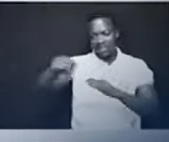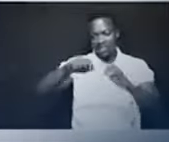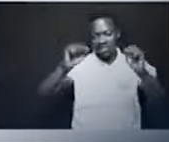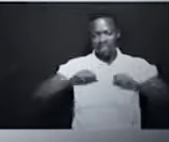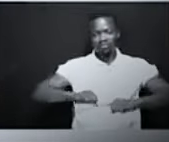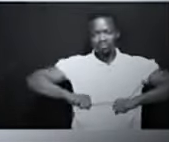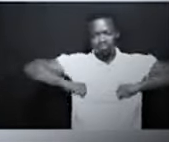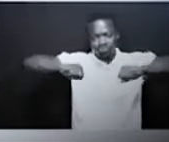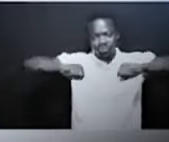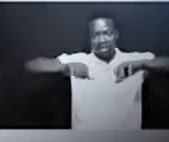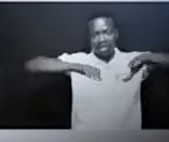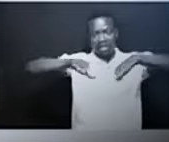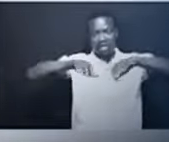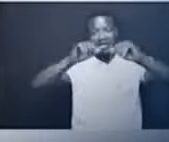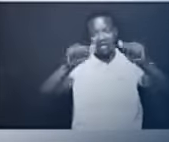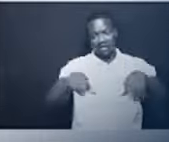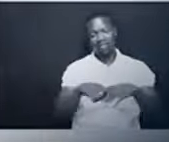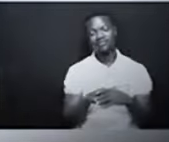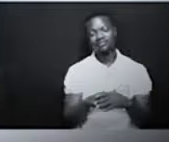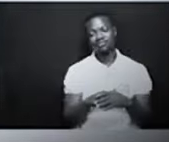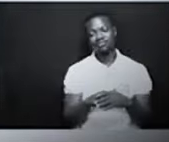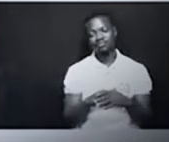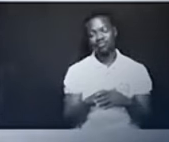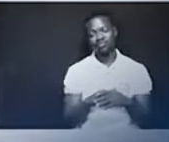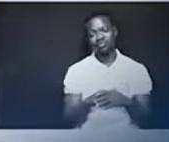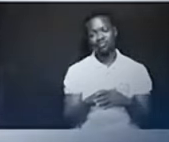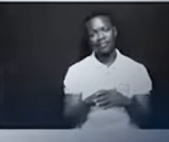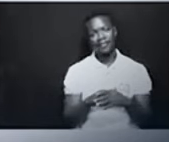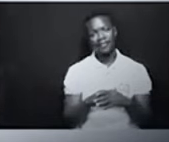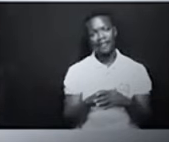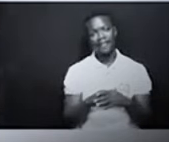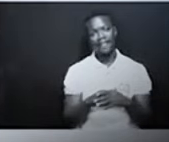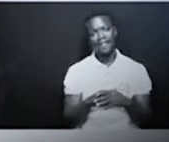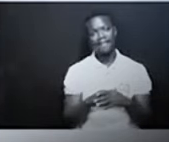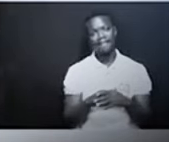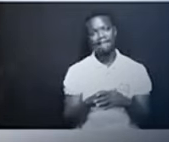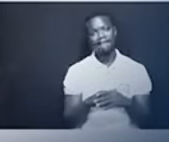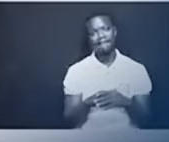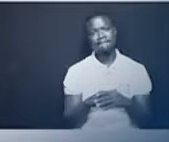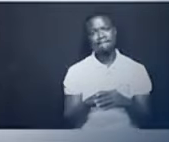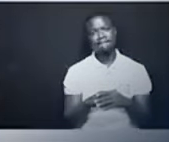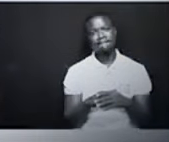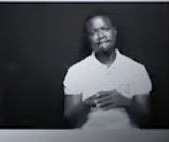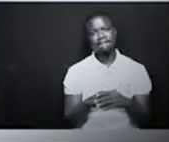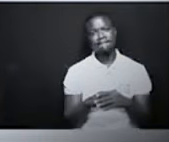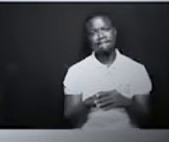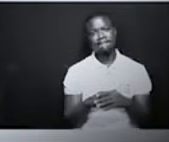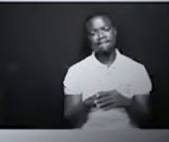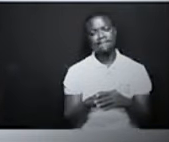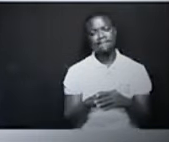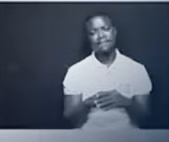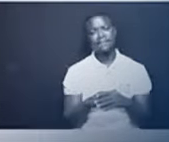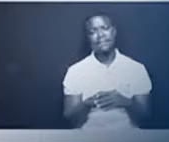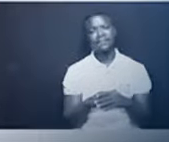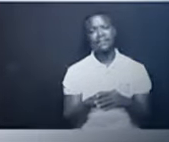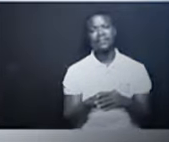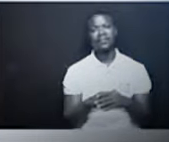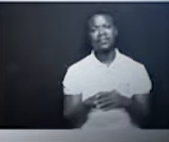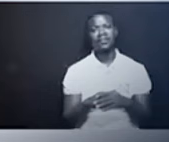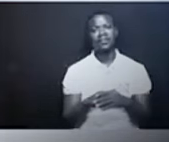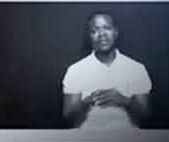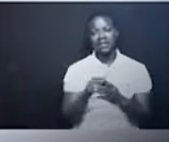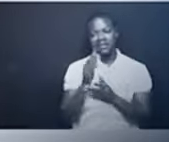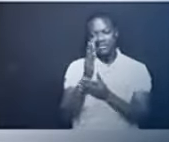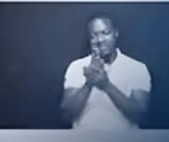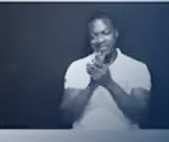onim se dachibi obi fisoro be sane na onam sa nipa no so ebetumi amon adu sabotai no ho. Some of